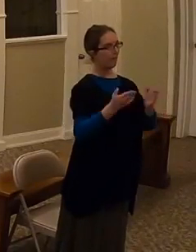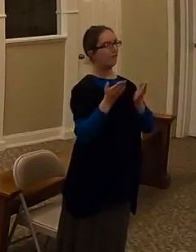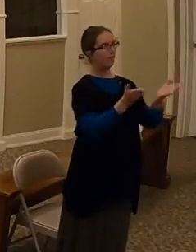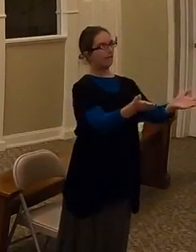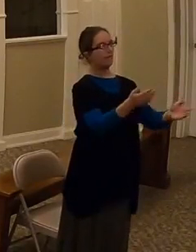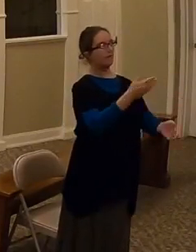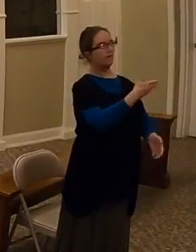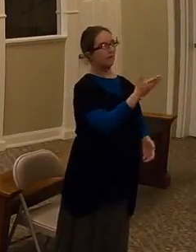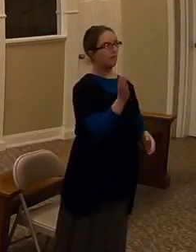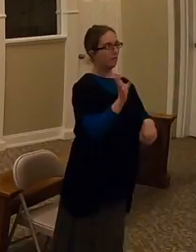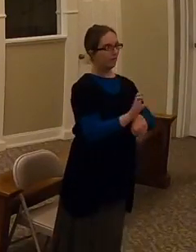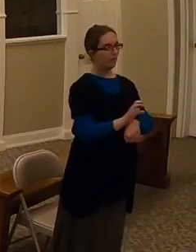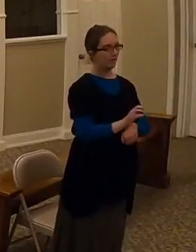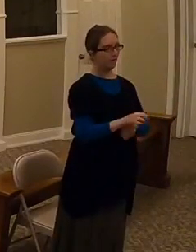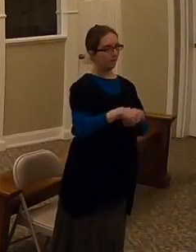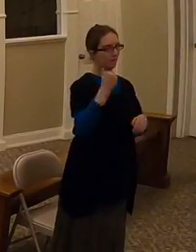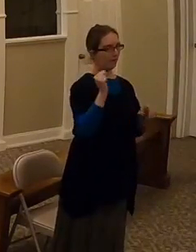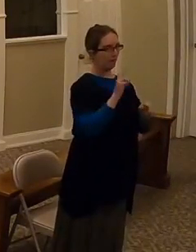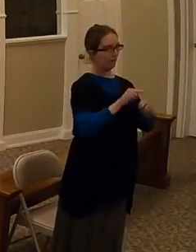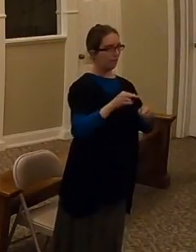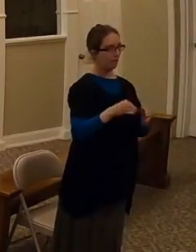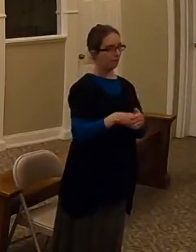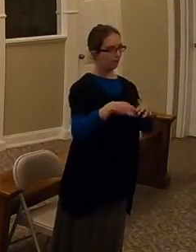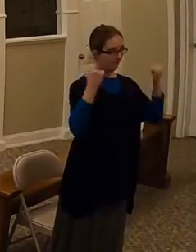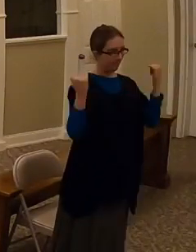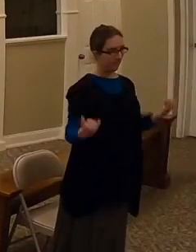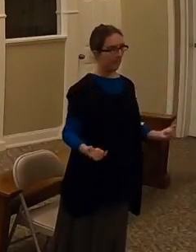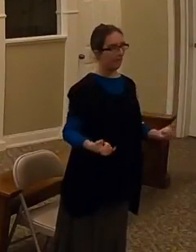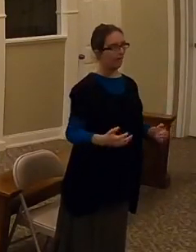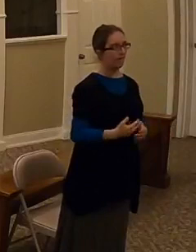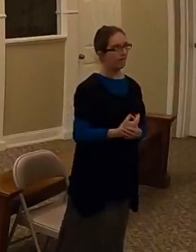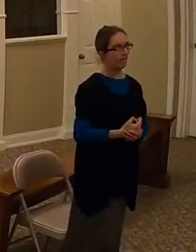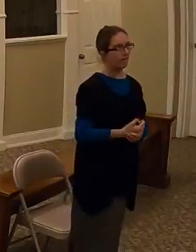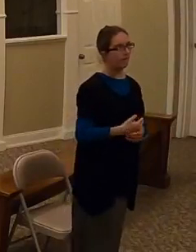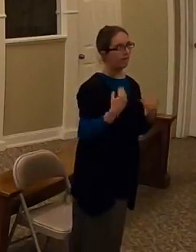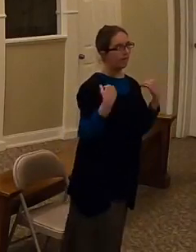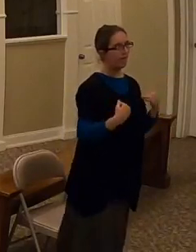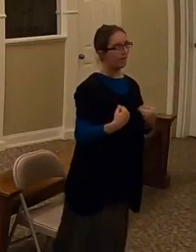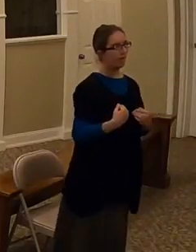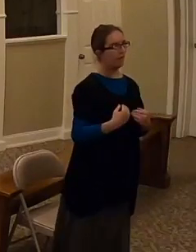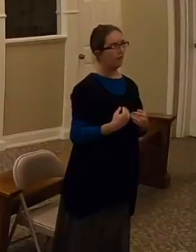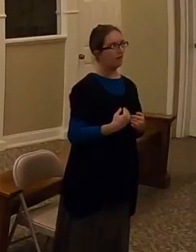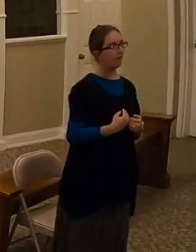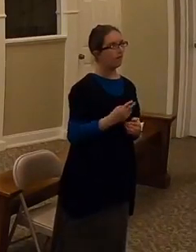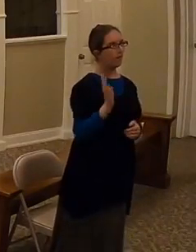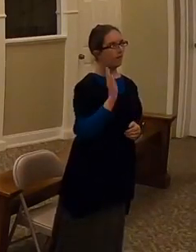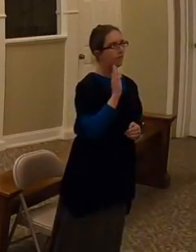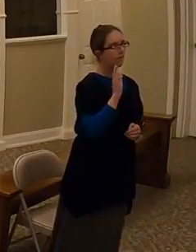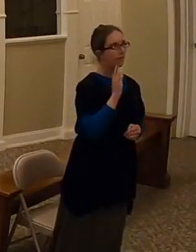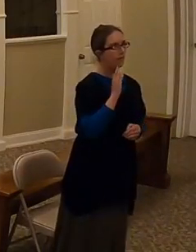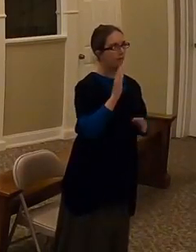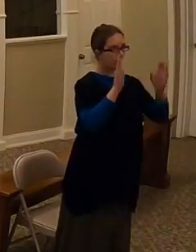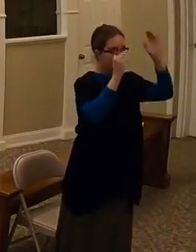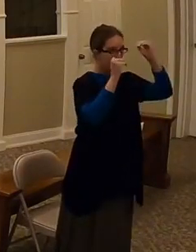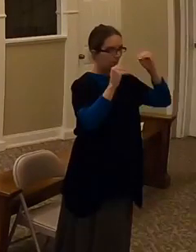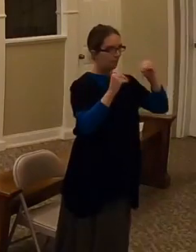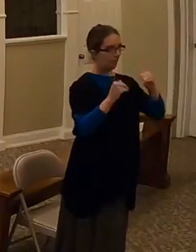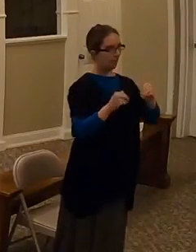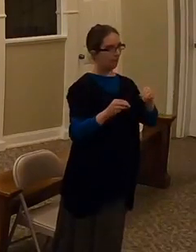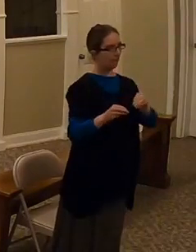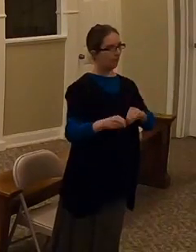we're just put it back there to use it back there for right now. Amen. When we have events, but we're going to eventually, hopefully, get